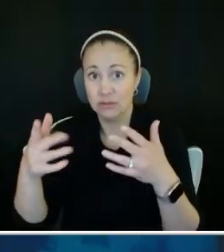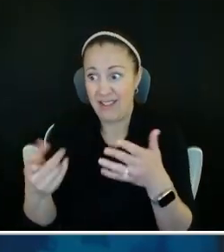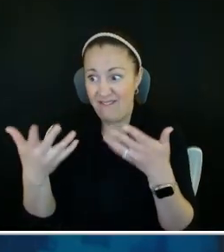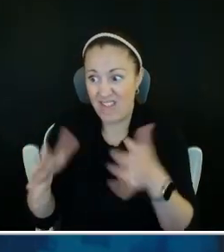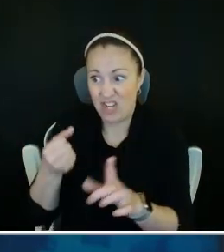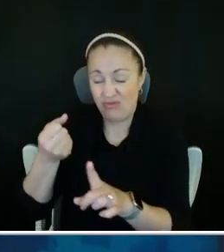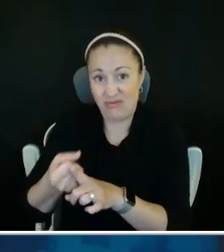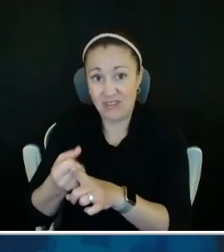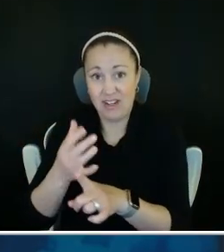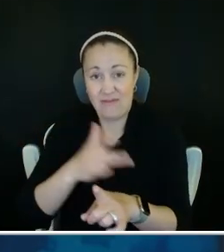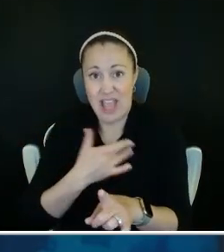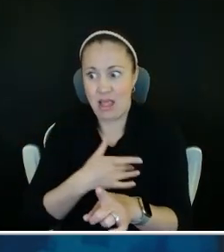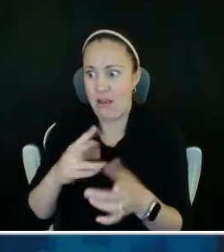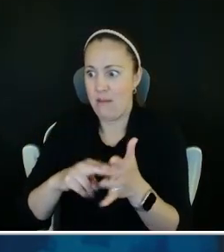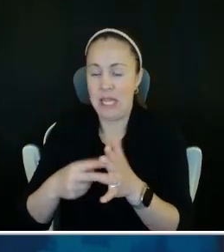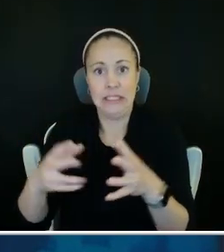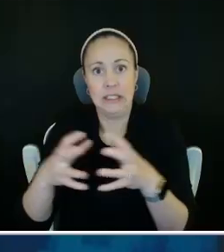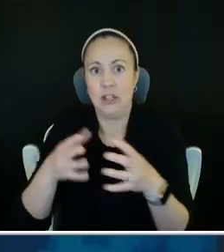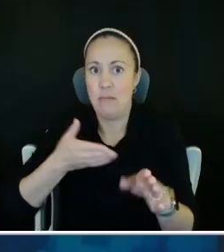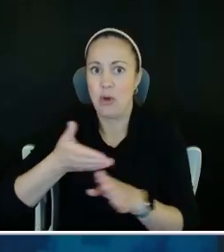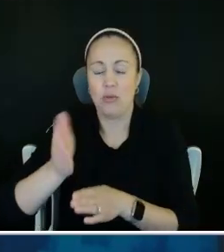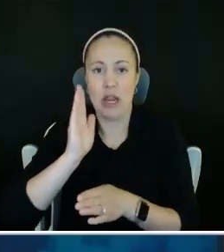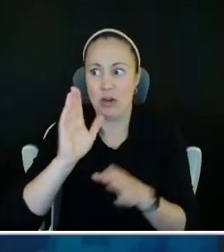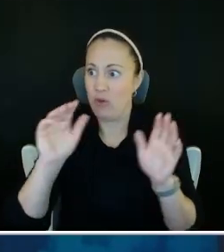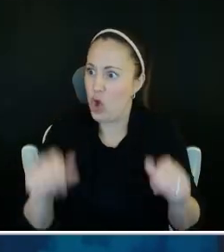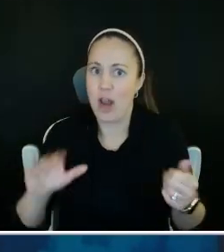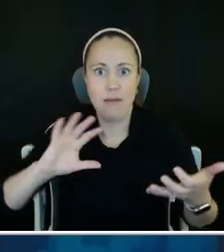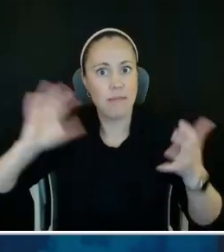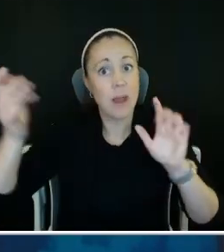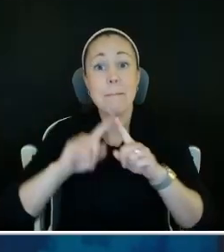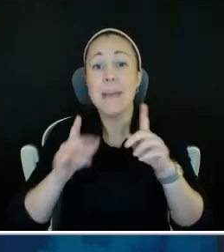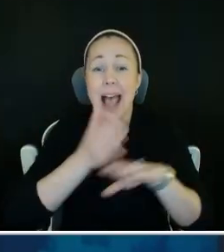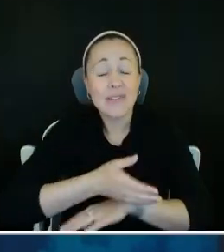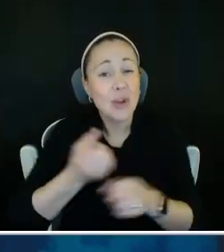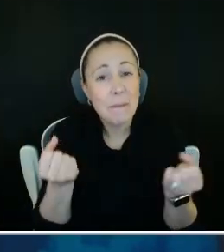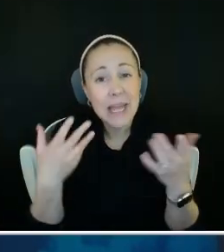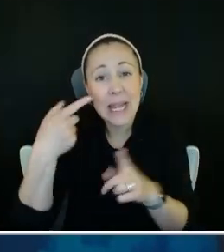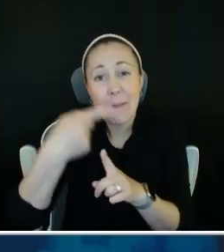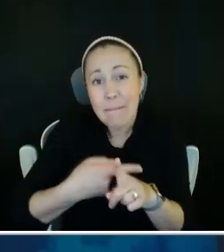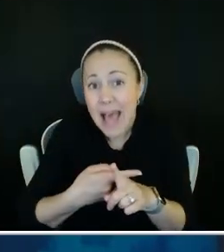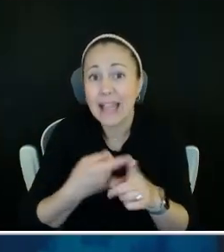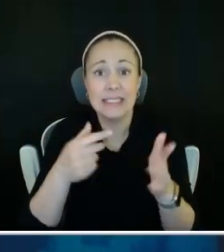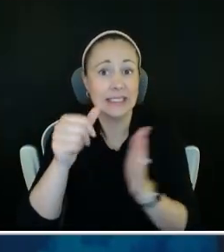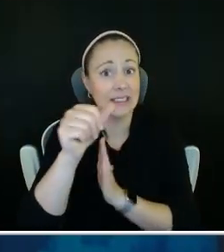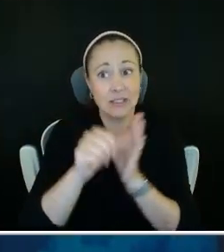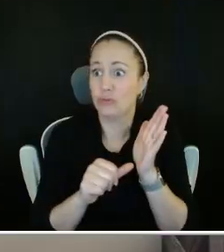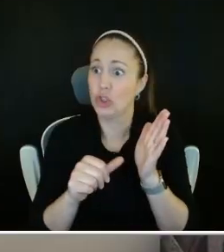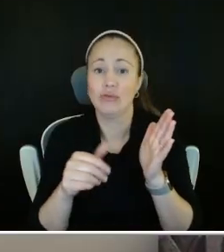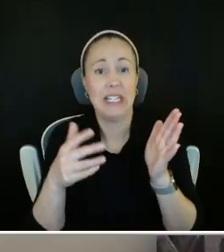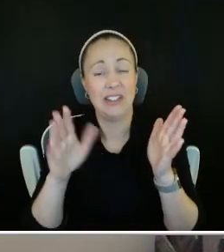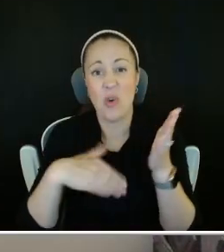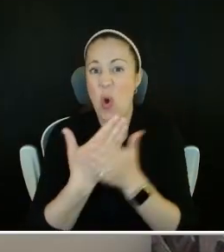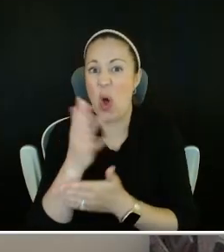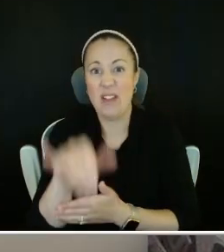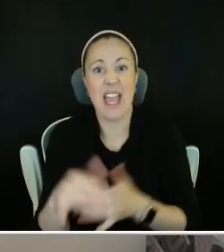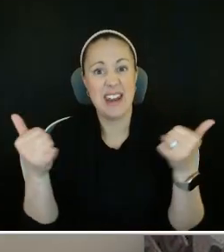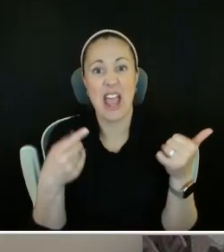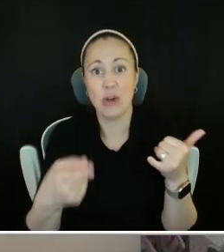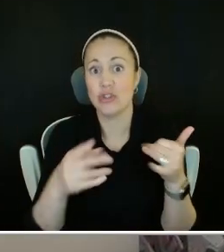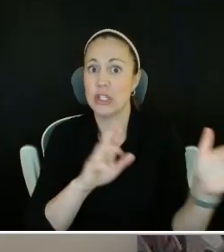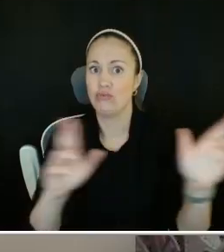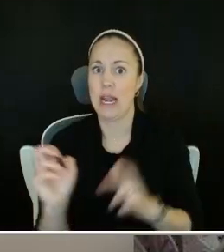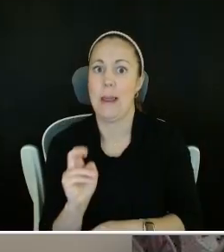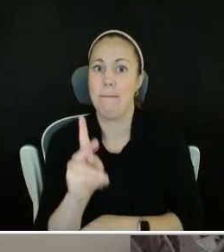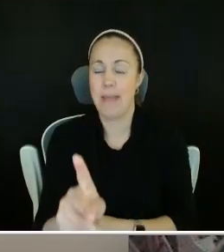and months of rehabilitation, she's now been cleared to return to the field. Jessica Lovell shows us. Lael Barnes' love of